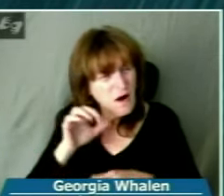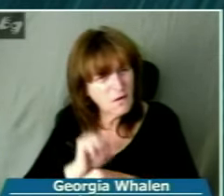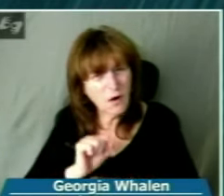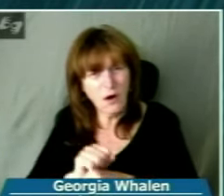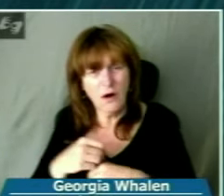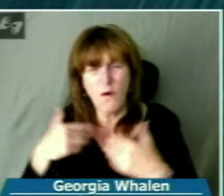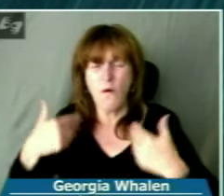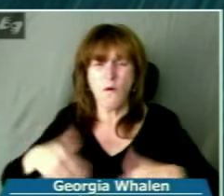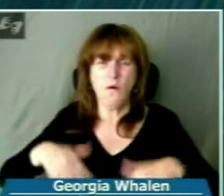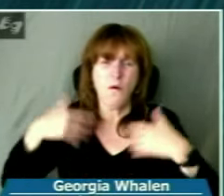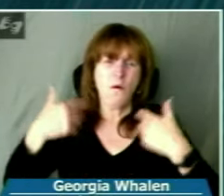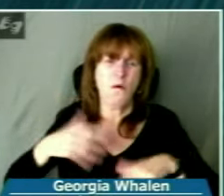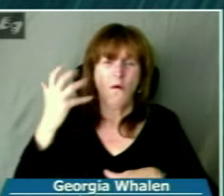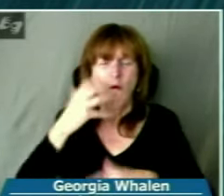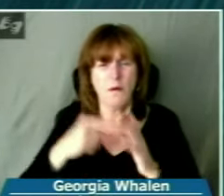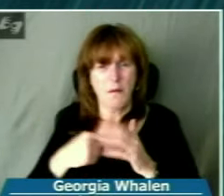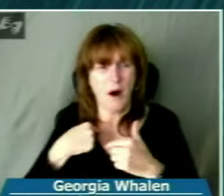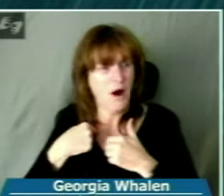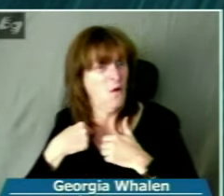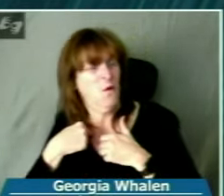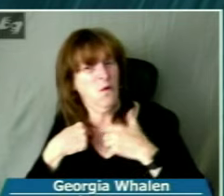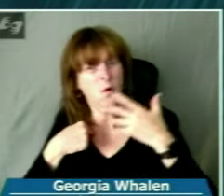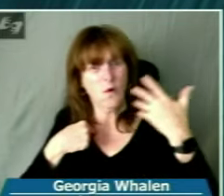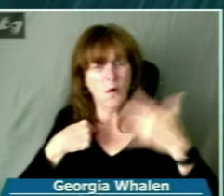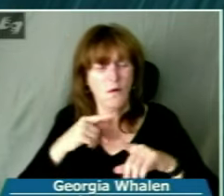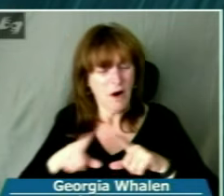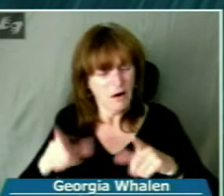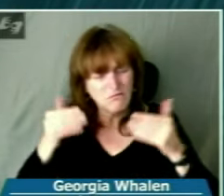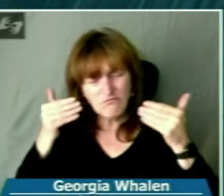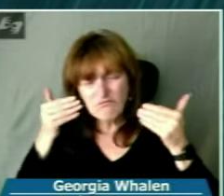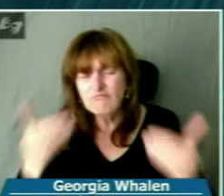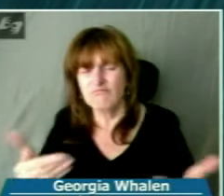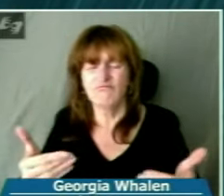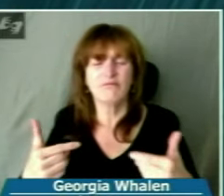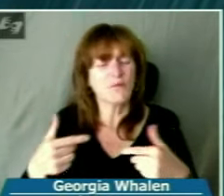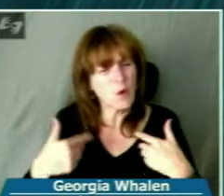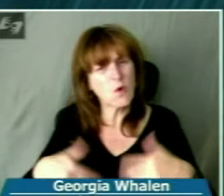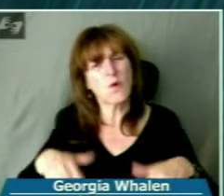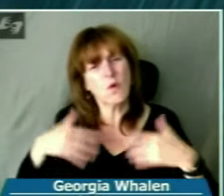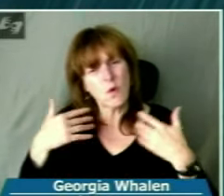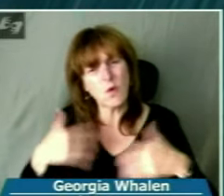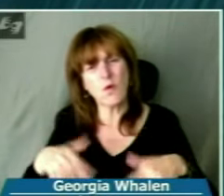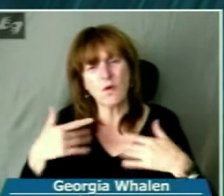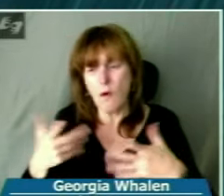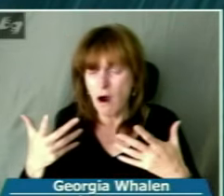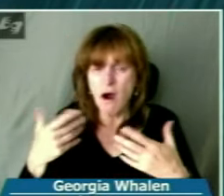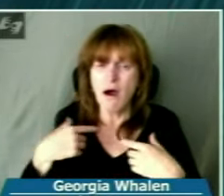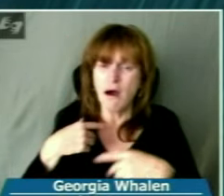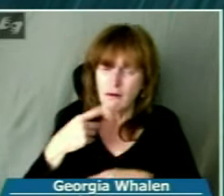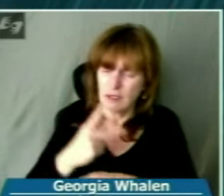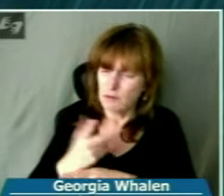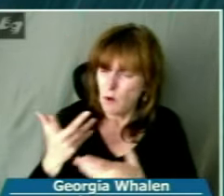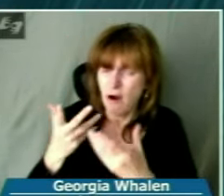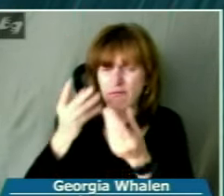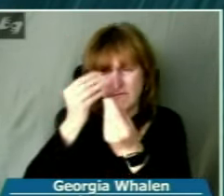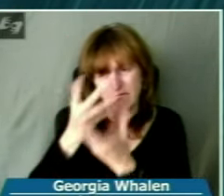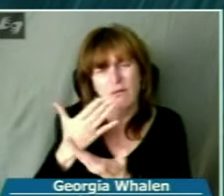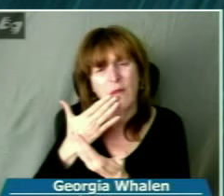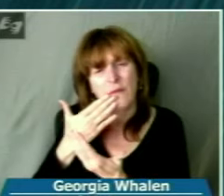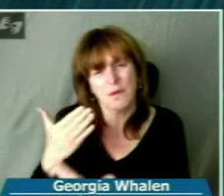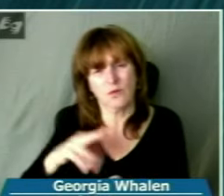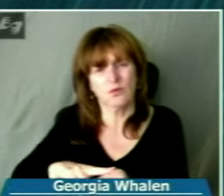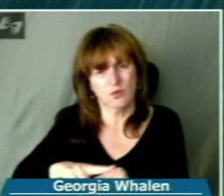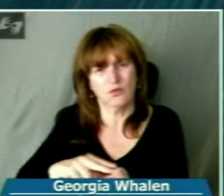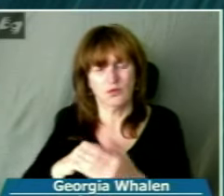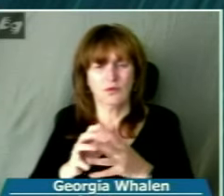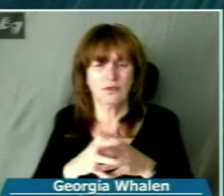very difficult circumstances as we work to keep Hamilton well. Thanks, Mike. Yeah, by all means, hear